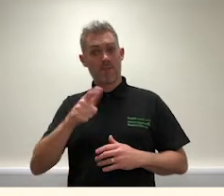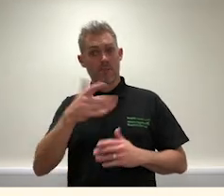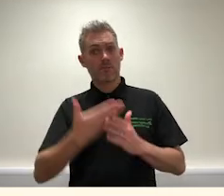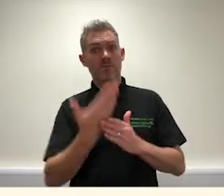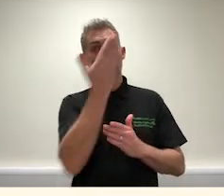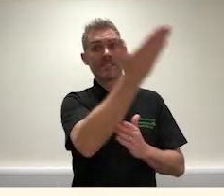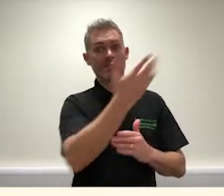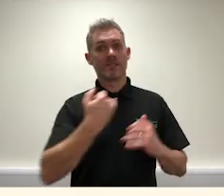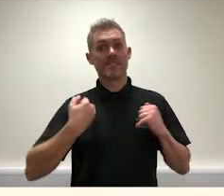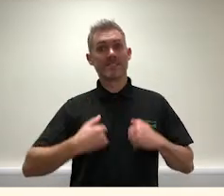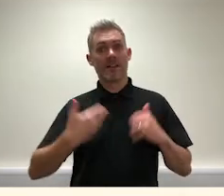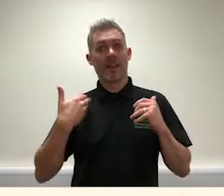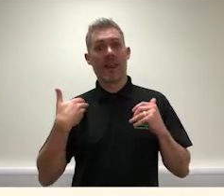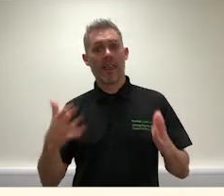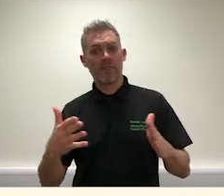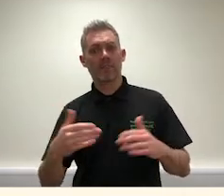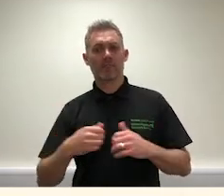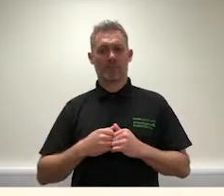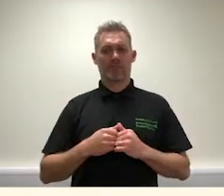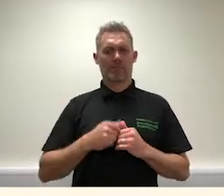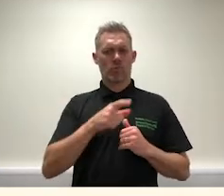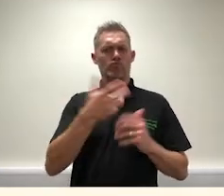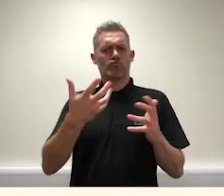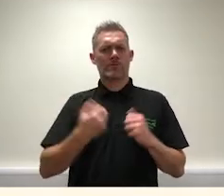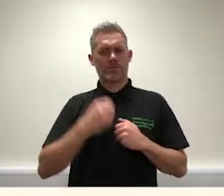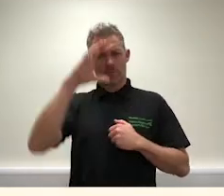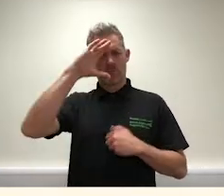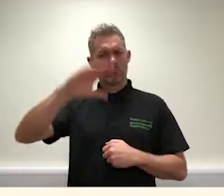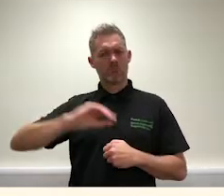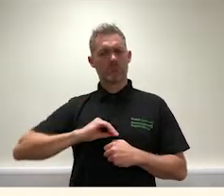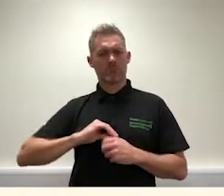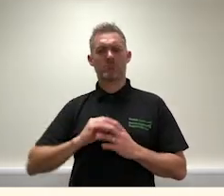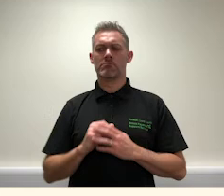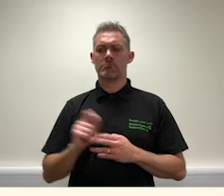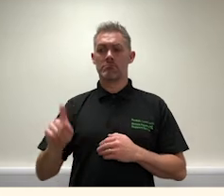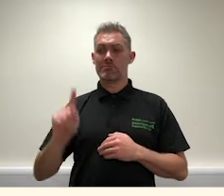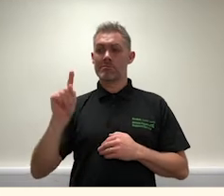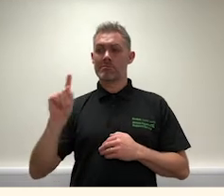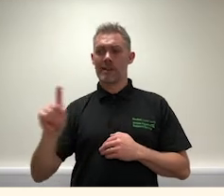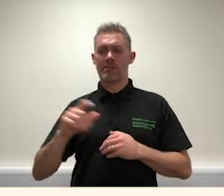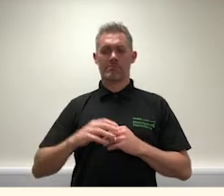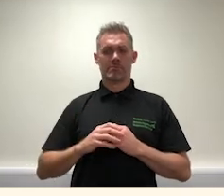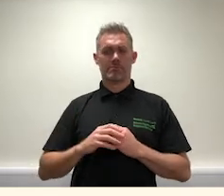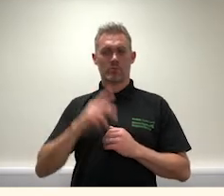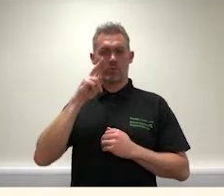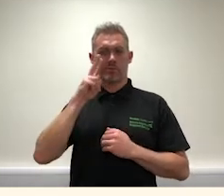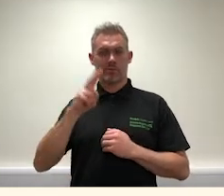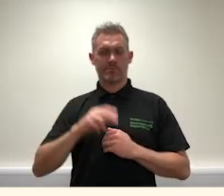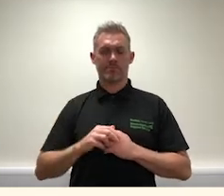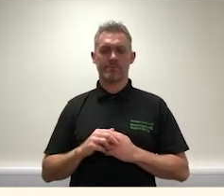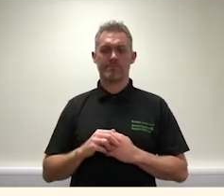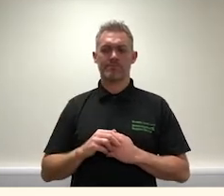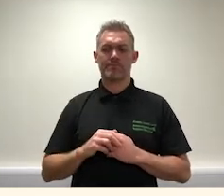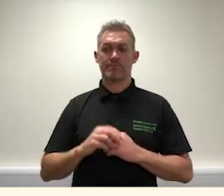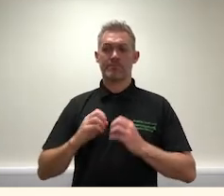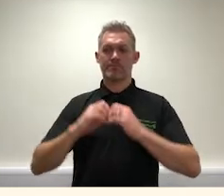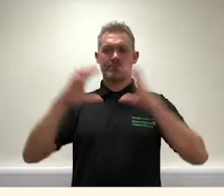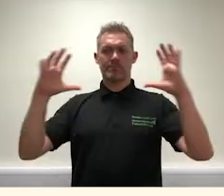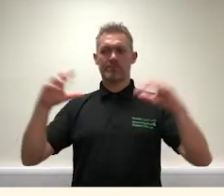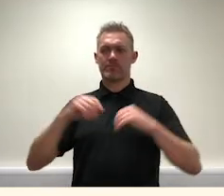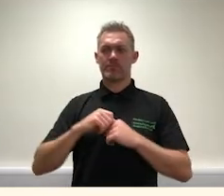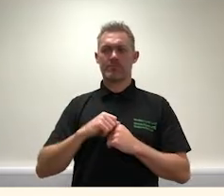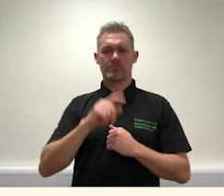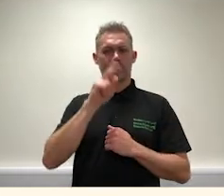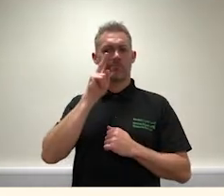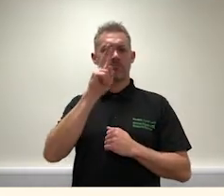After submitting your sick leave, you will receive a notification. Log in the application to check if your request was approved or rejected. After